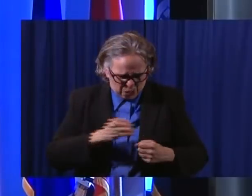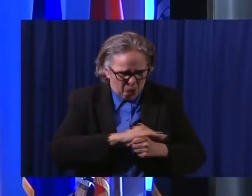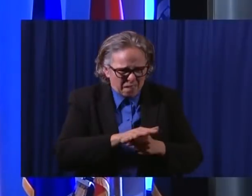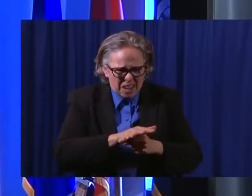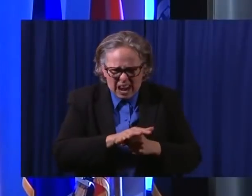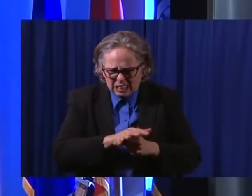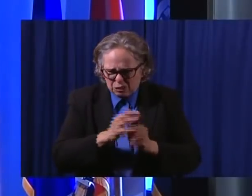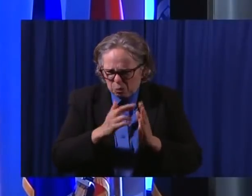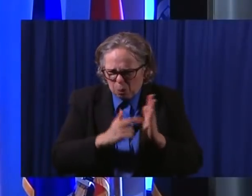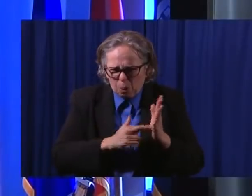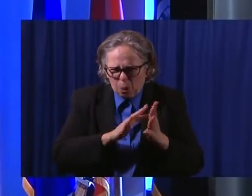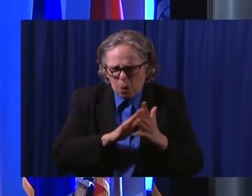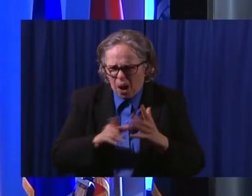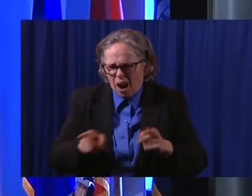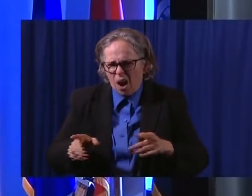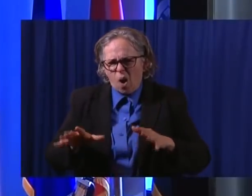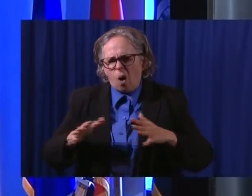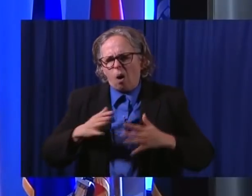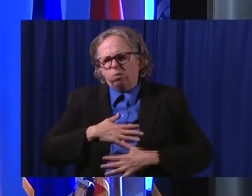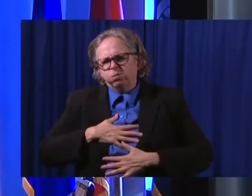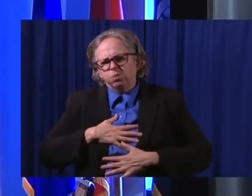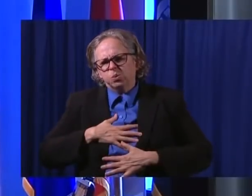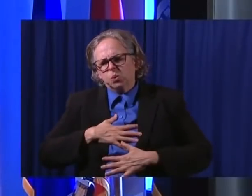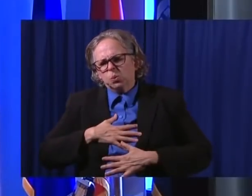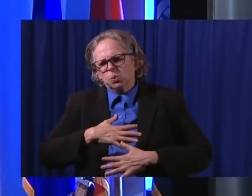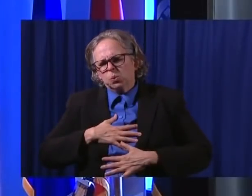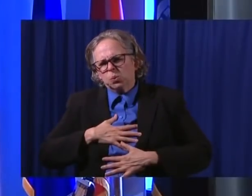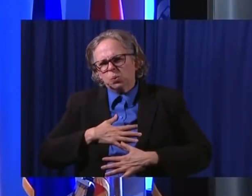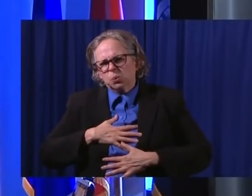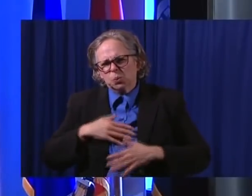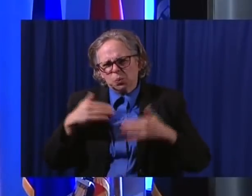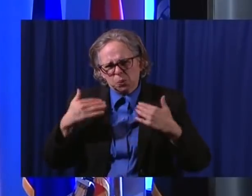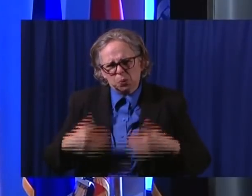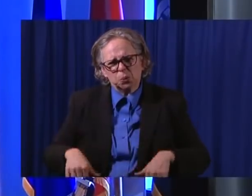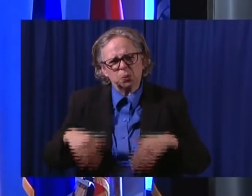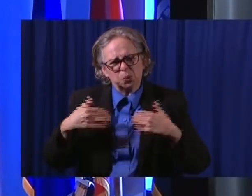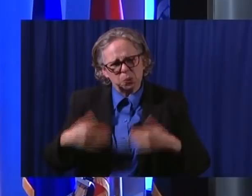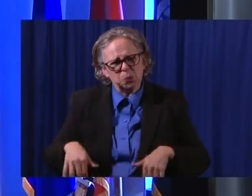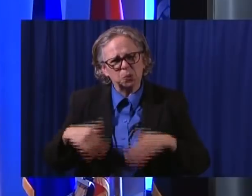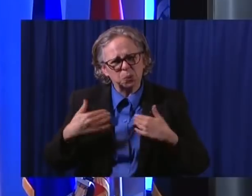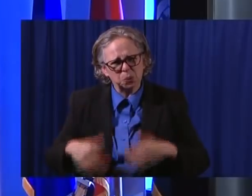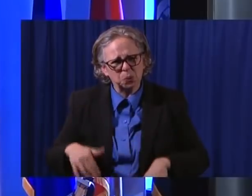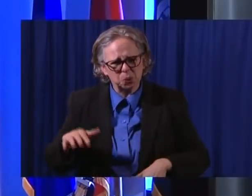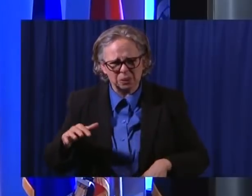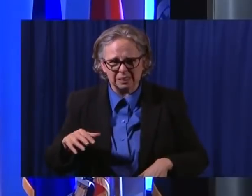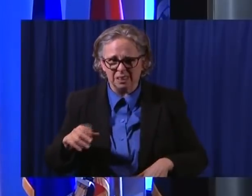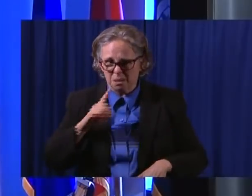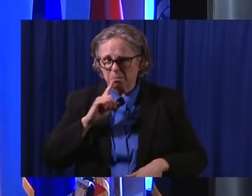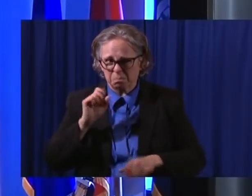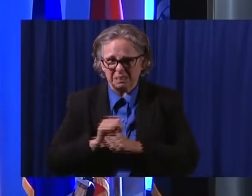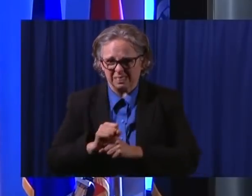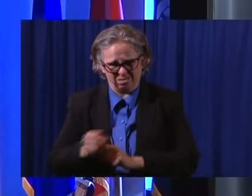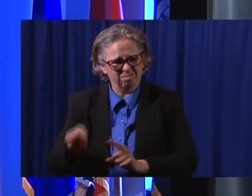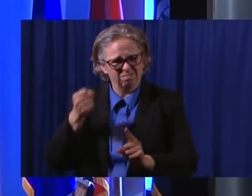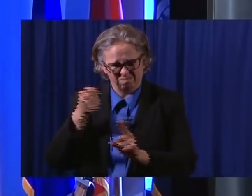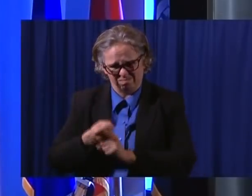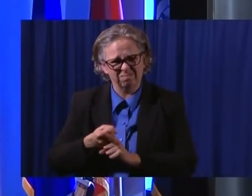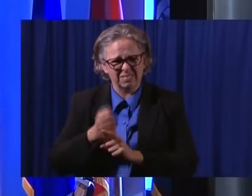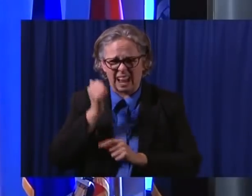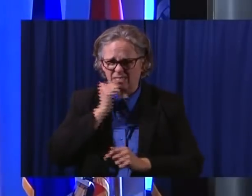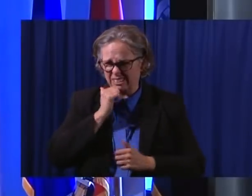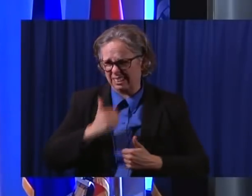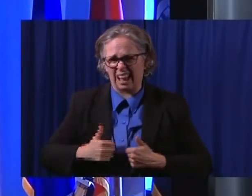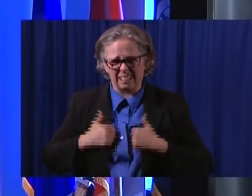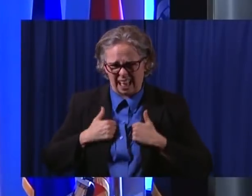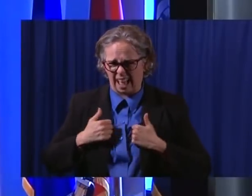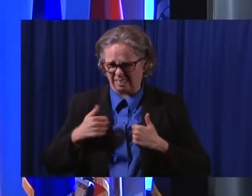coronavirus certainly drives home the point that it's not only here, but it's going to be here for a while, and that we have to be prudent to protect not only ourselves, but the